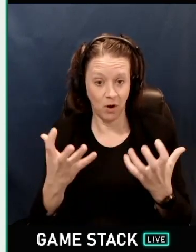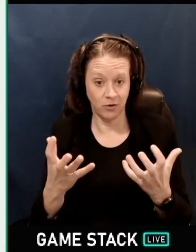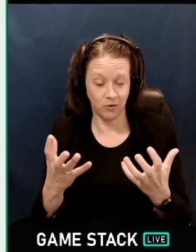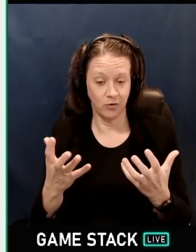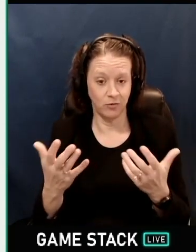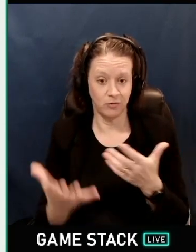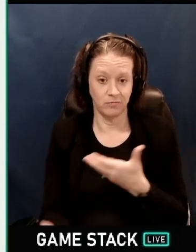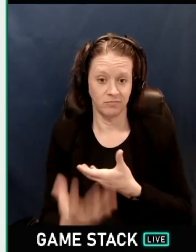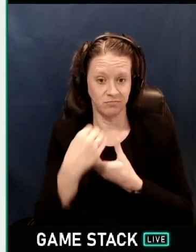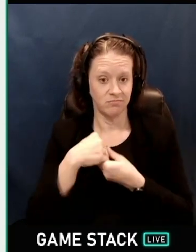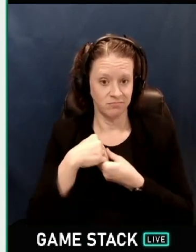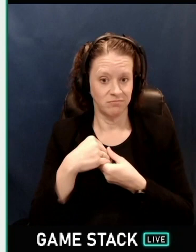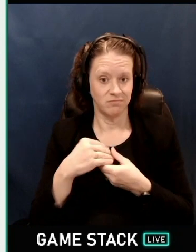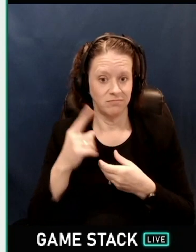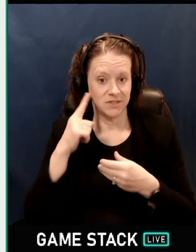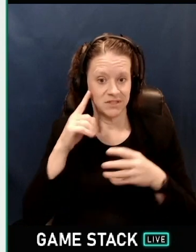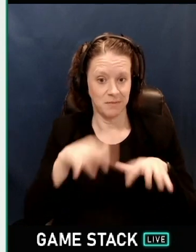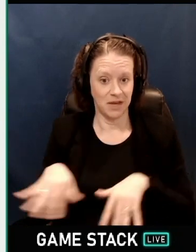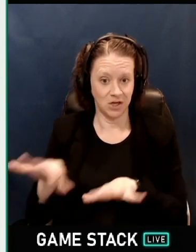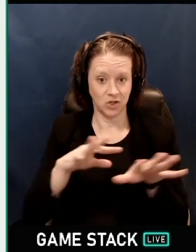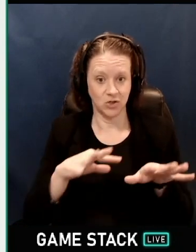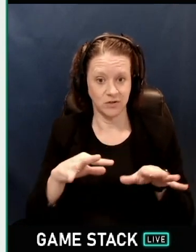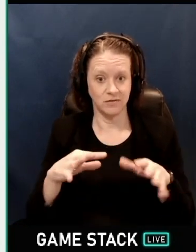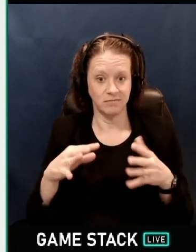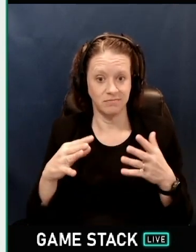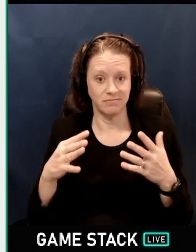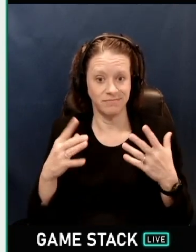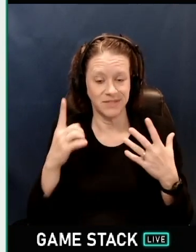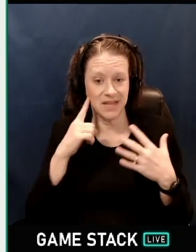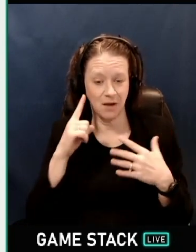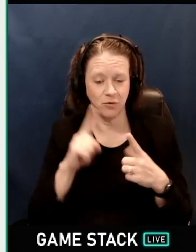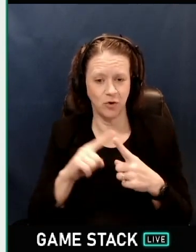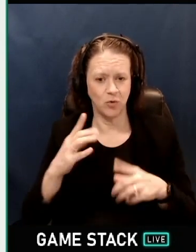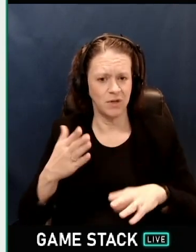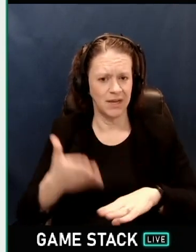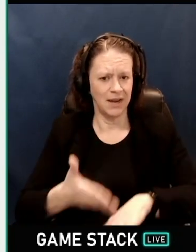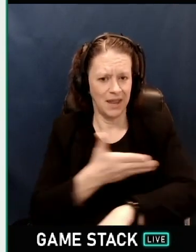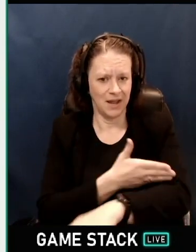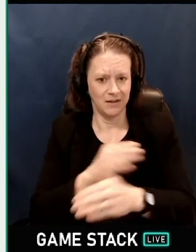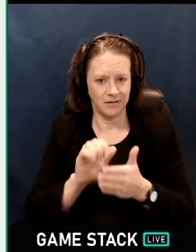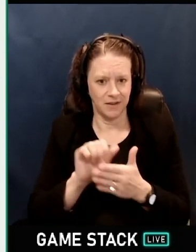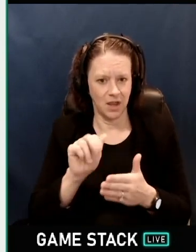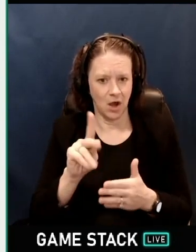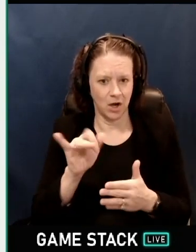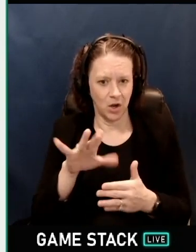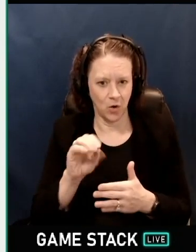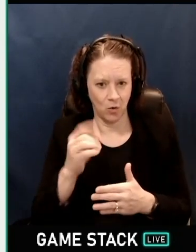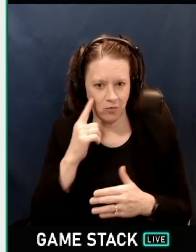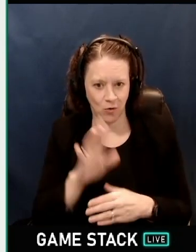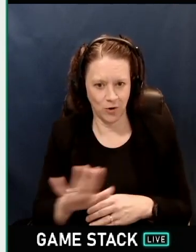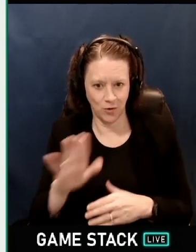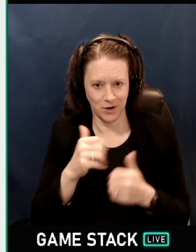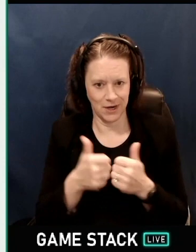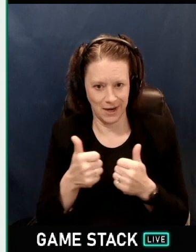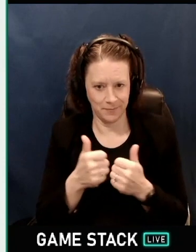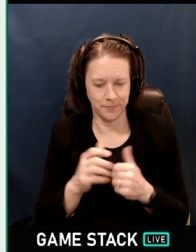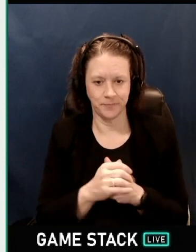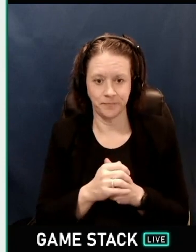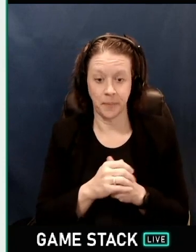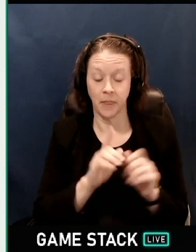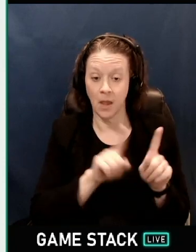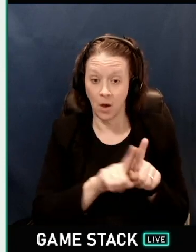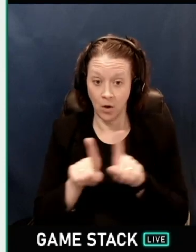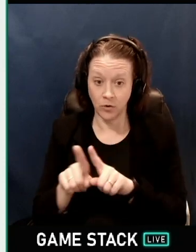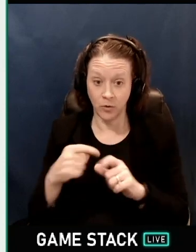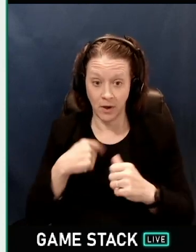use spatial sound to enhance the audio for your game. I also recommend taking